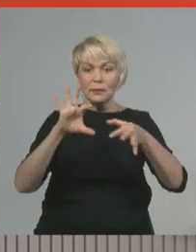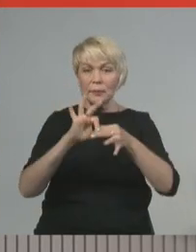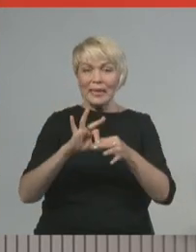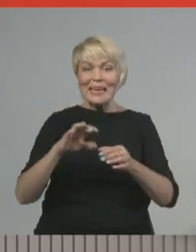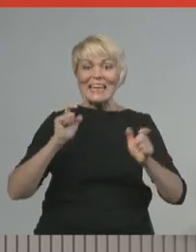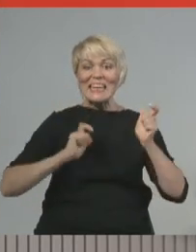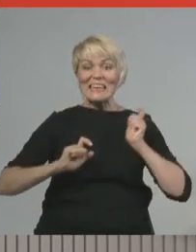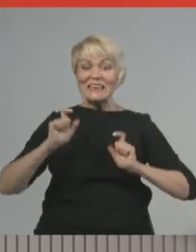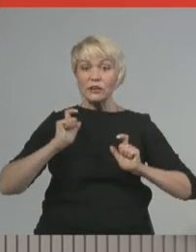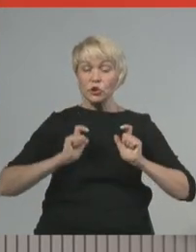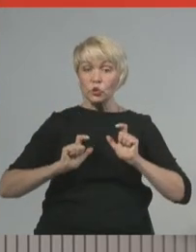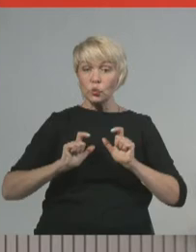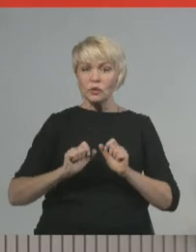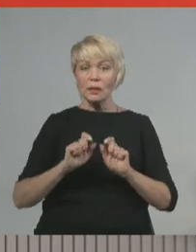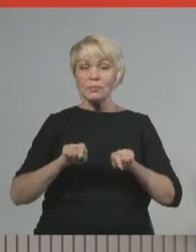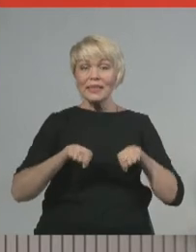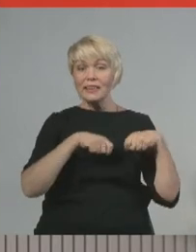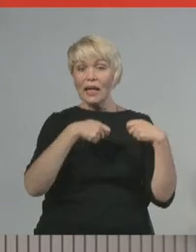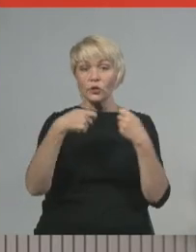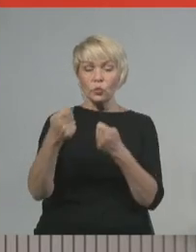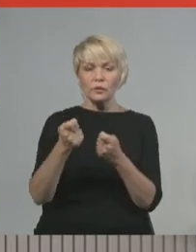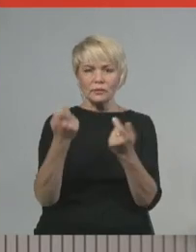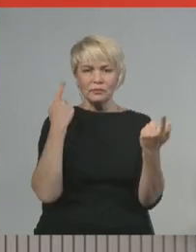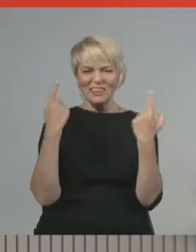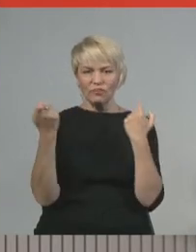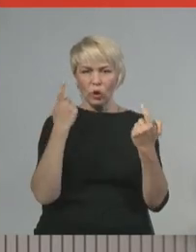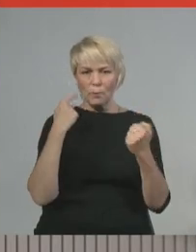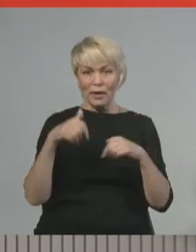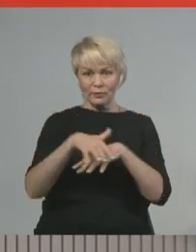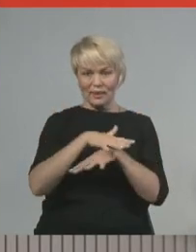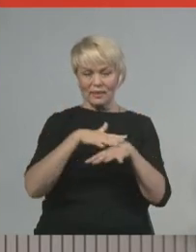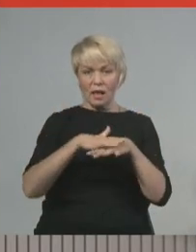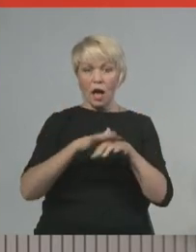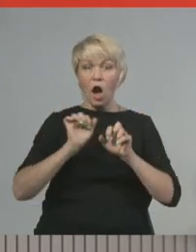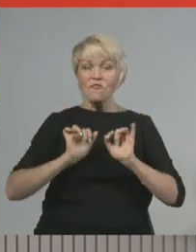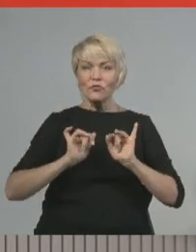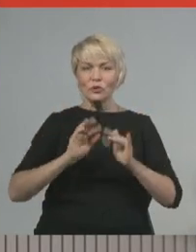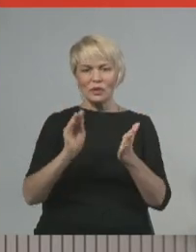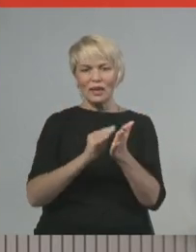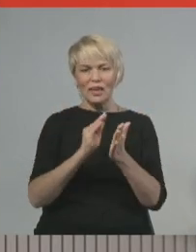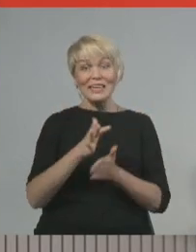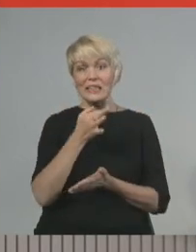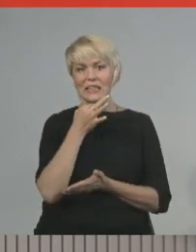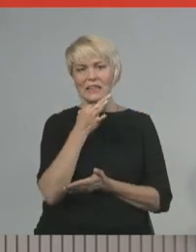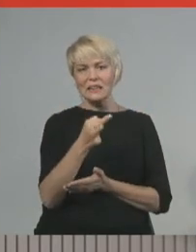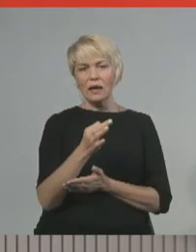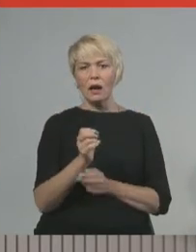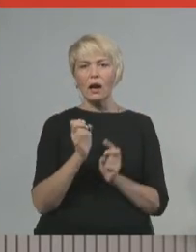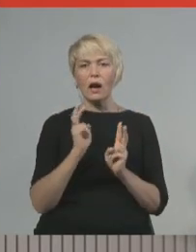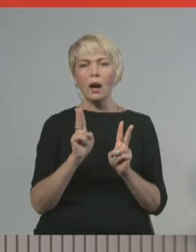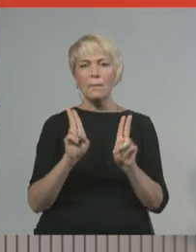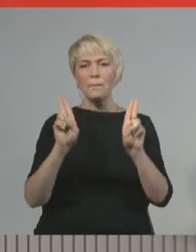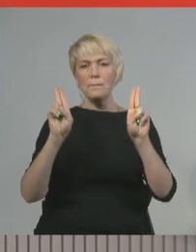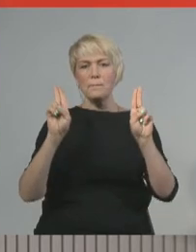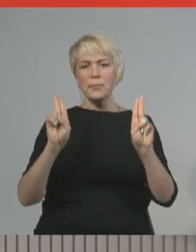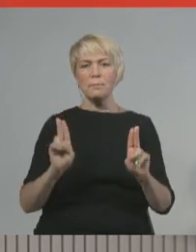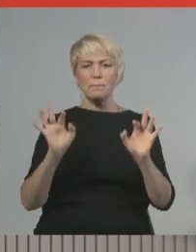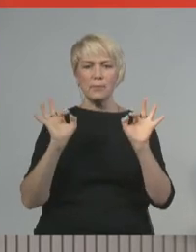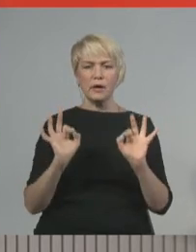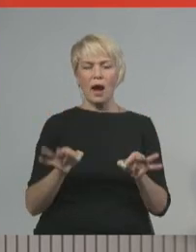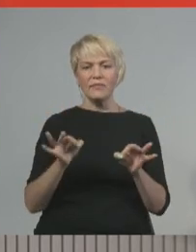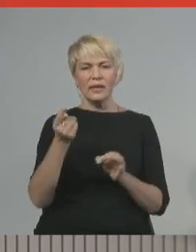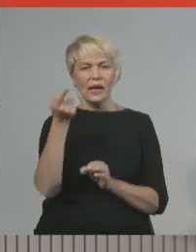we communicate information to the population because the function of the journalist is not to say how to think